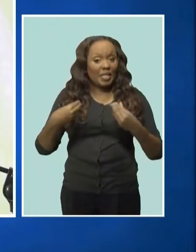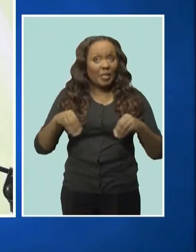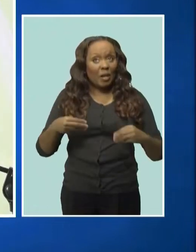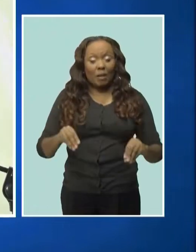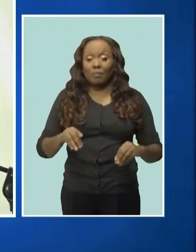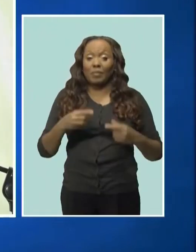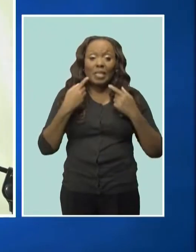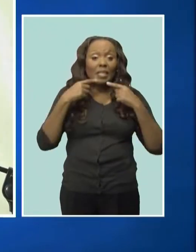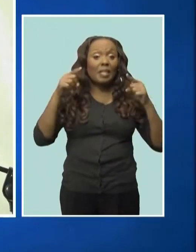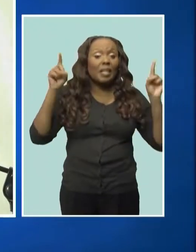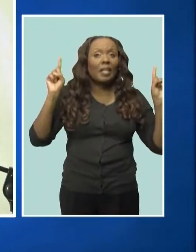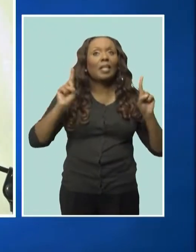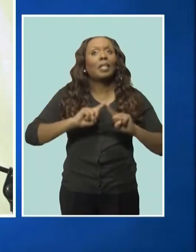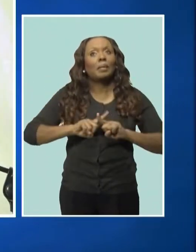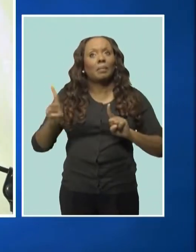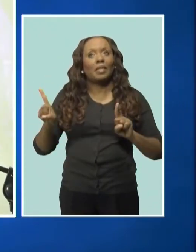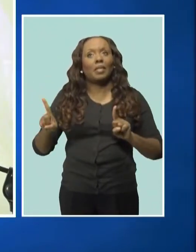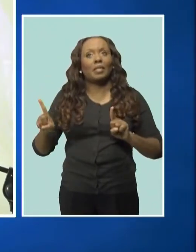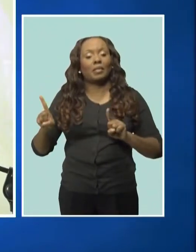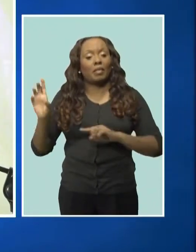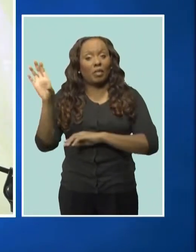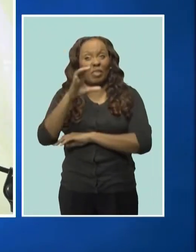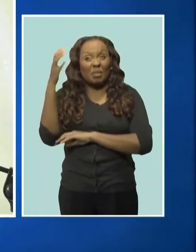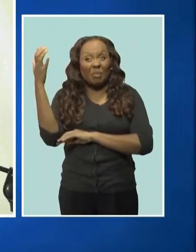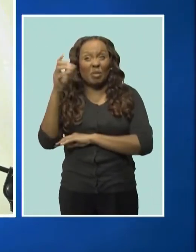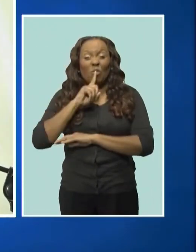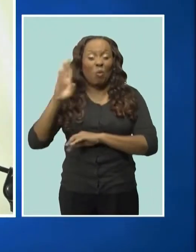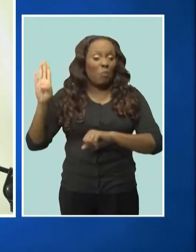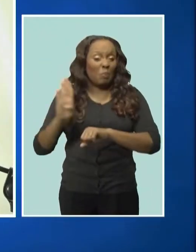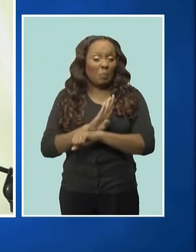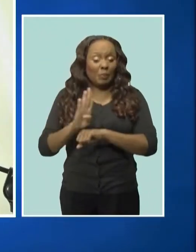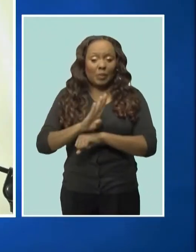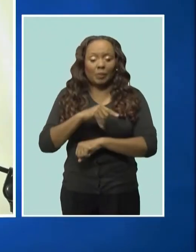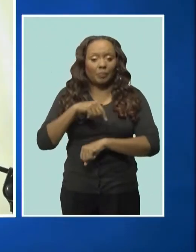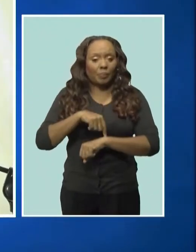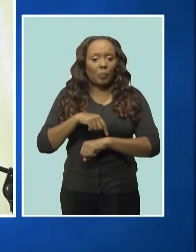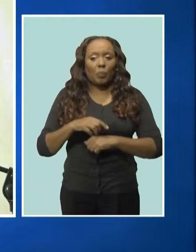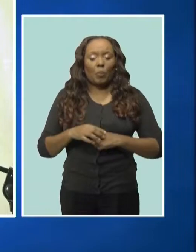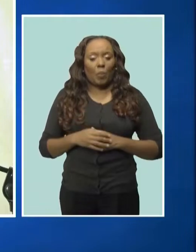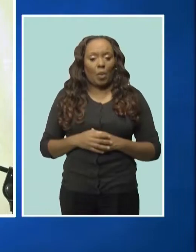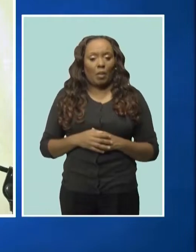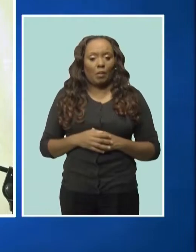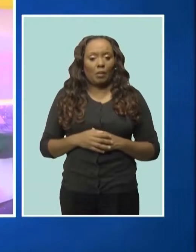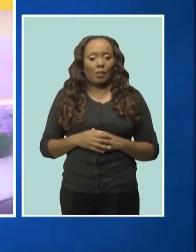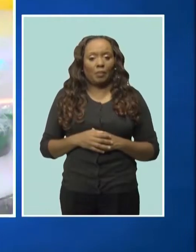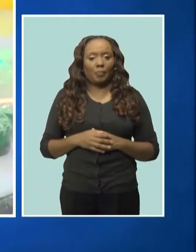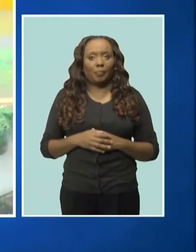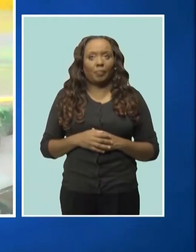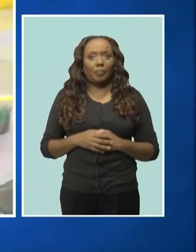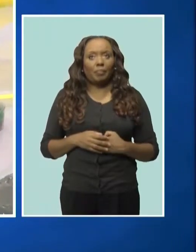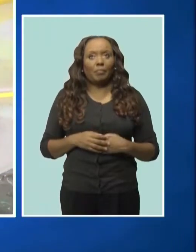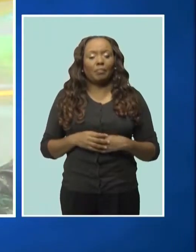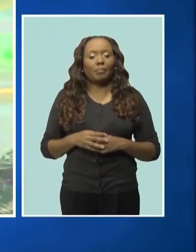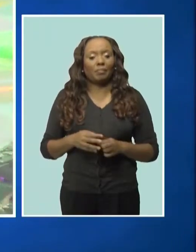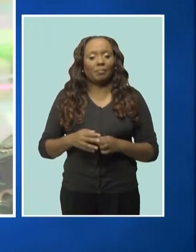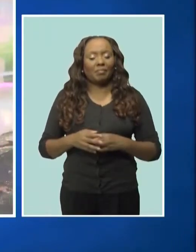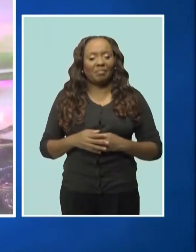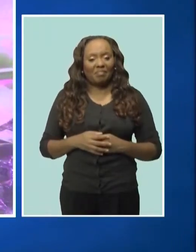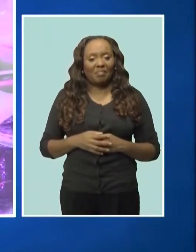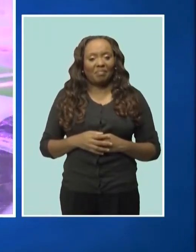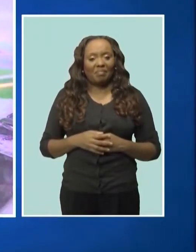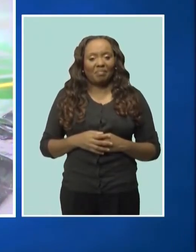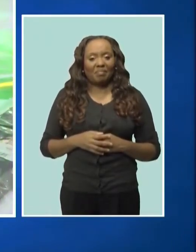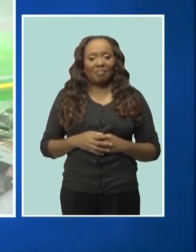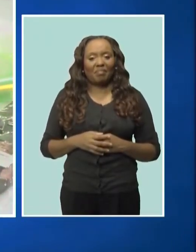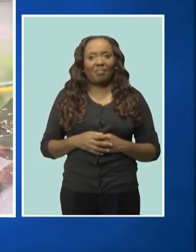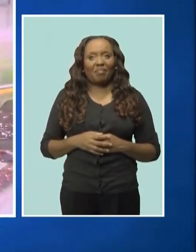And around Christmas is around the busiest time. But however, although the Christmas season